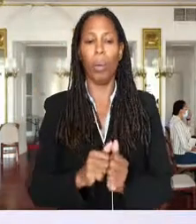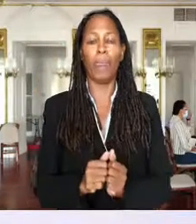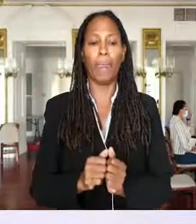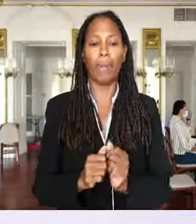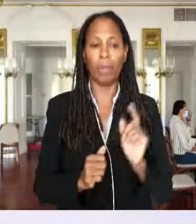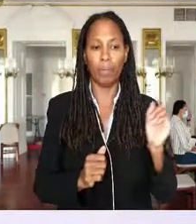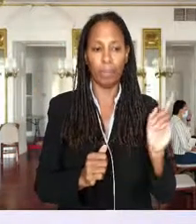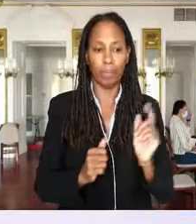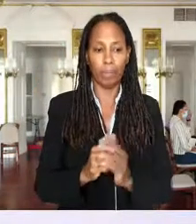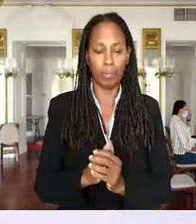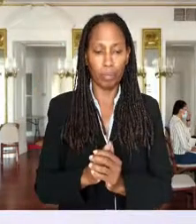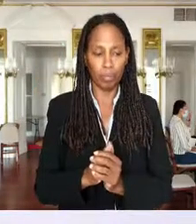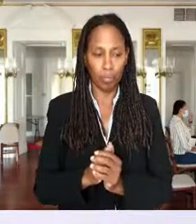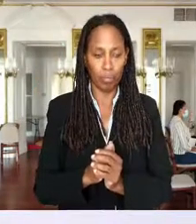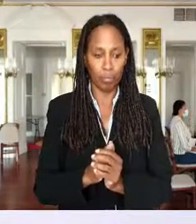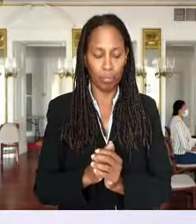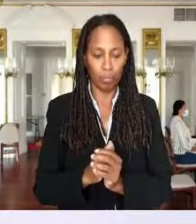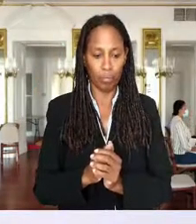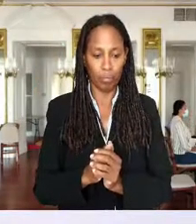Sir, and the U.S. Fed,